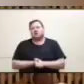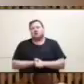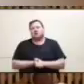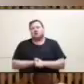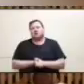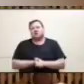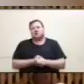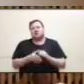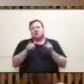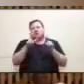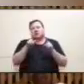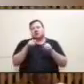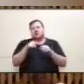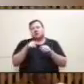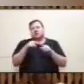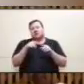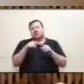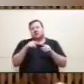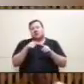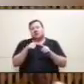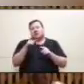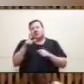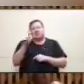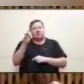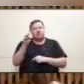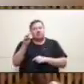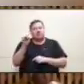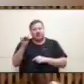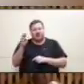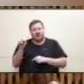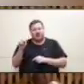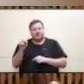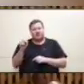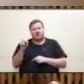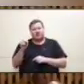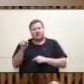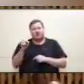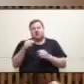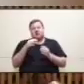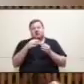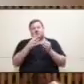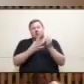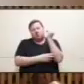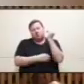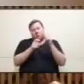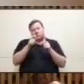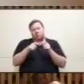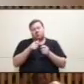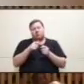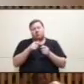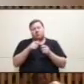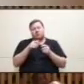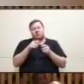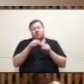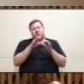17.7 million for the indigent grant. The